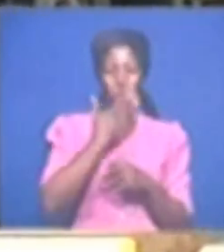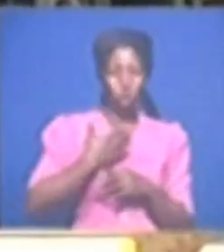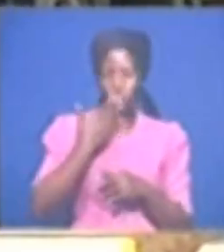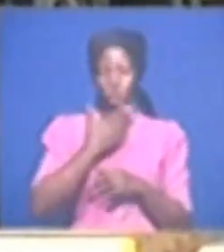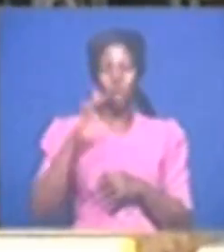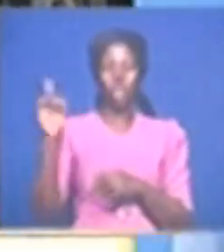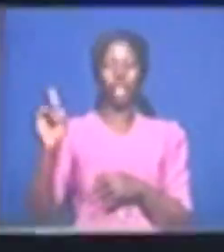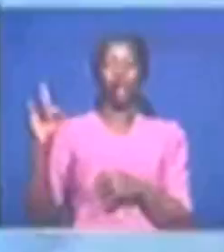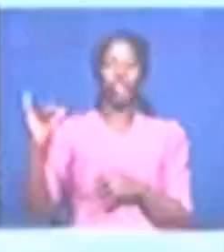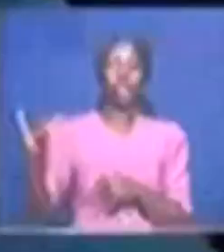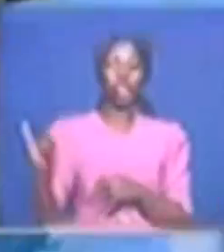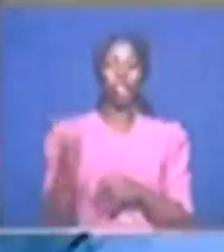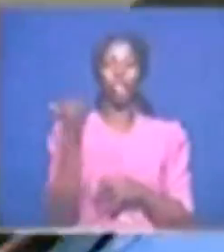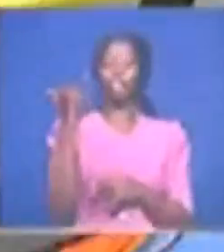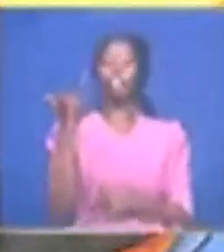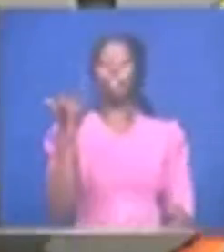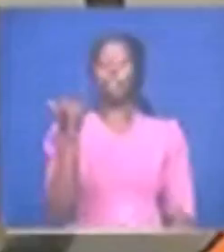estate.